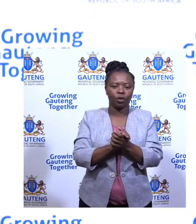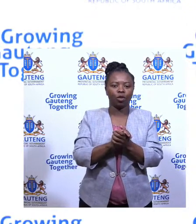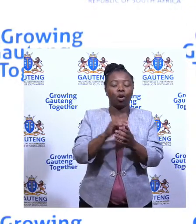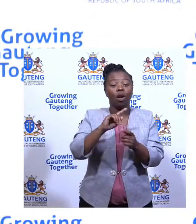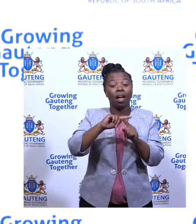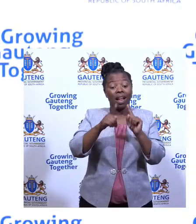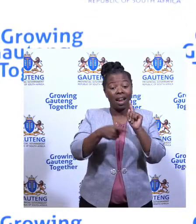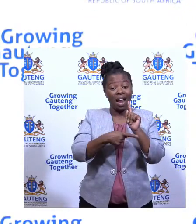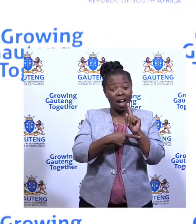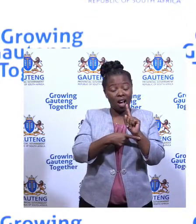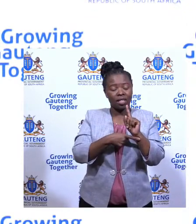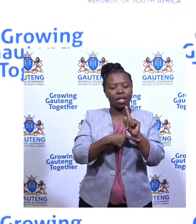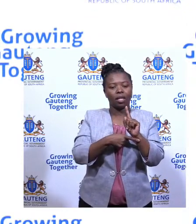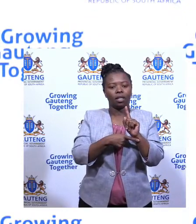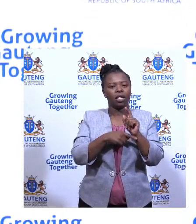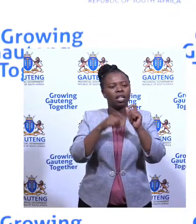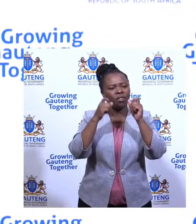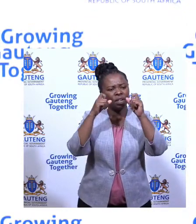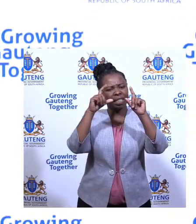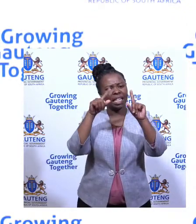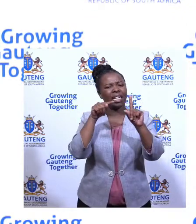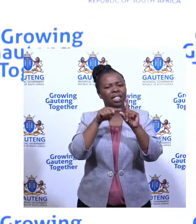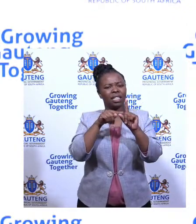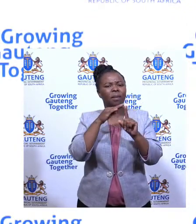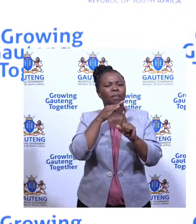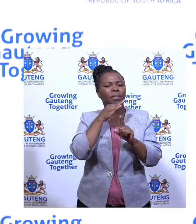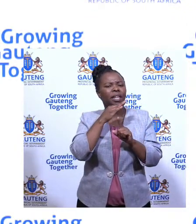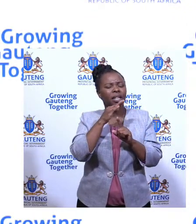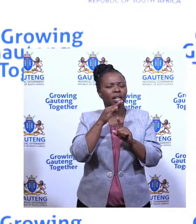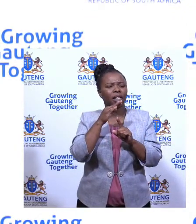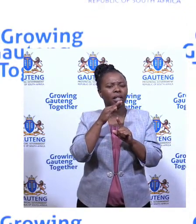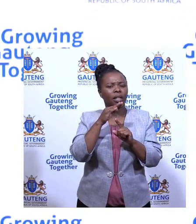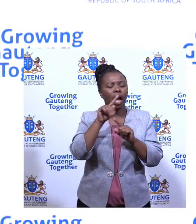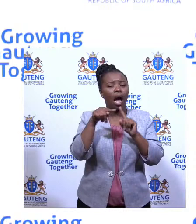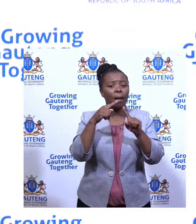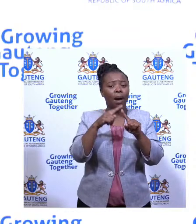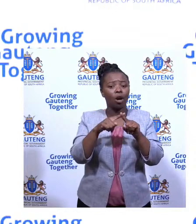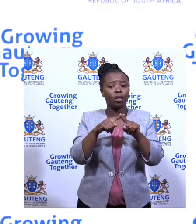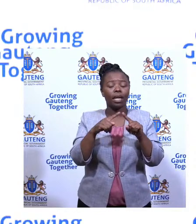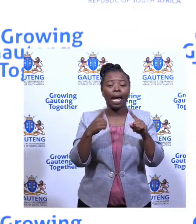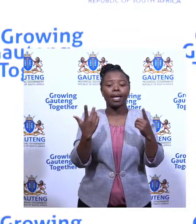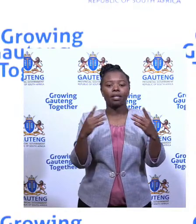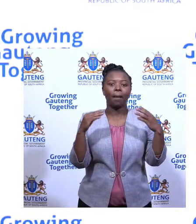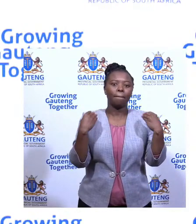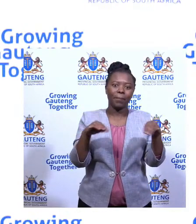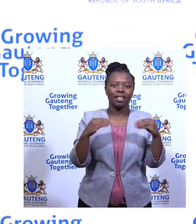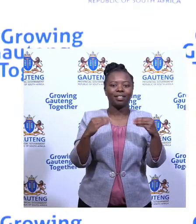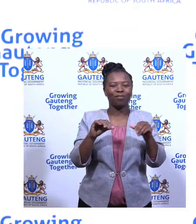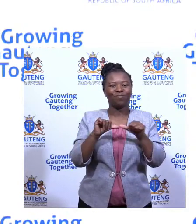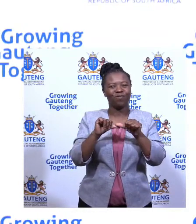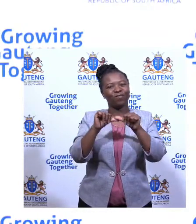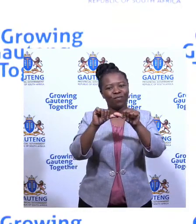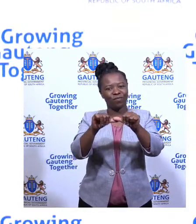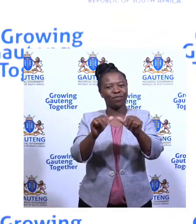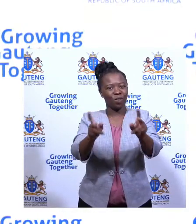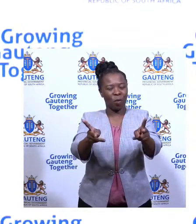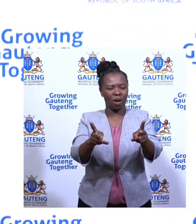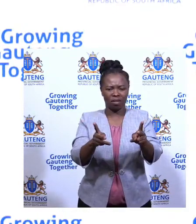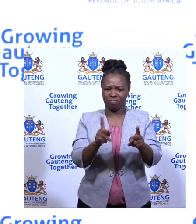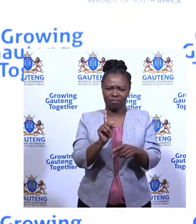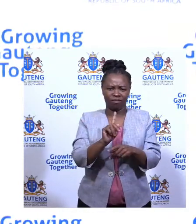about vigilance. Vigilance is also about not continuing with business as usual or